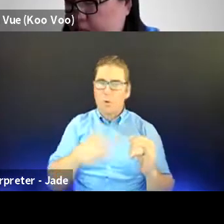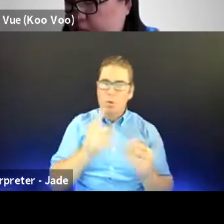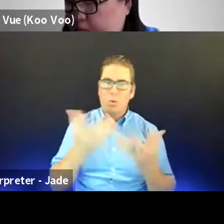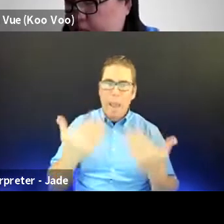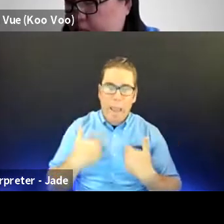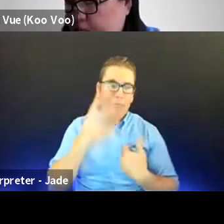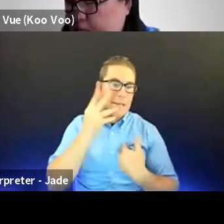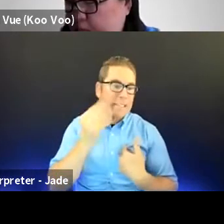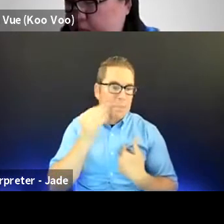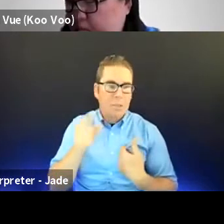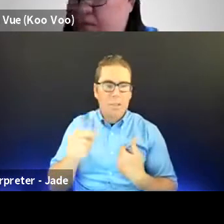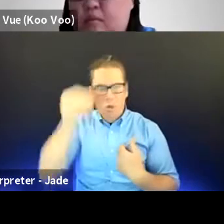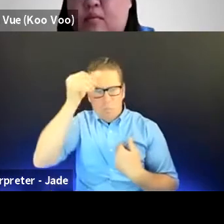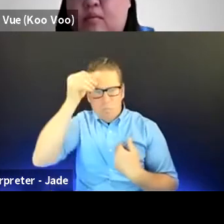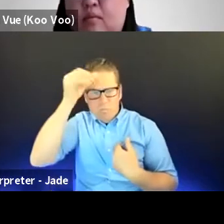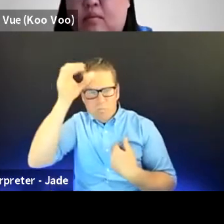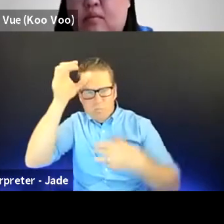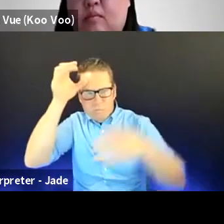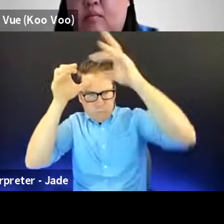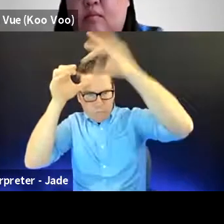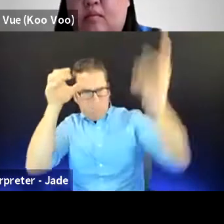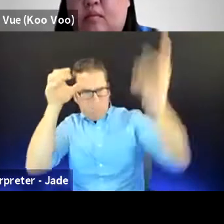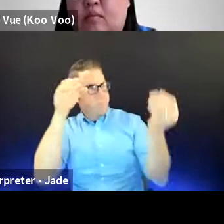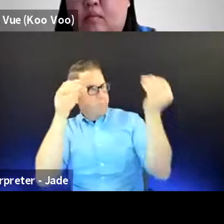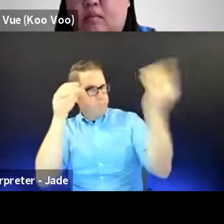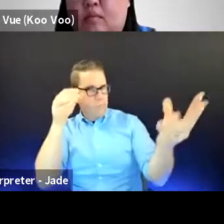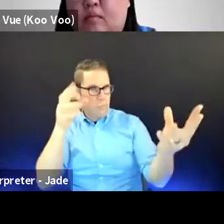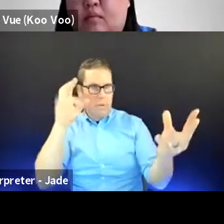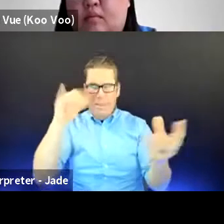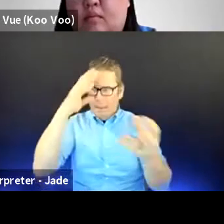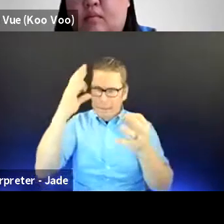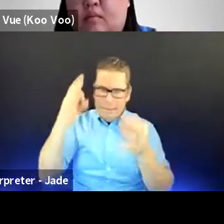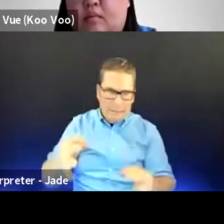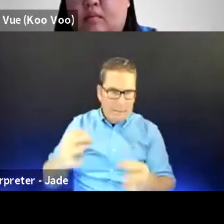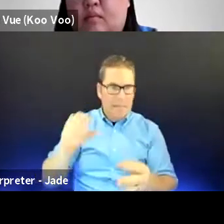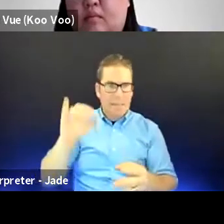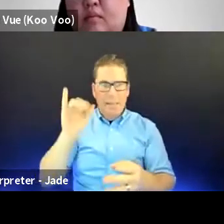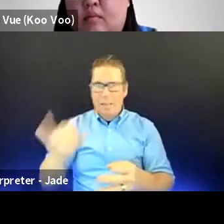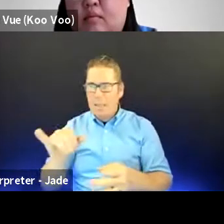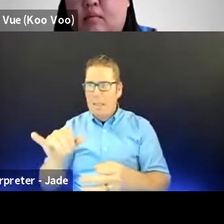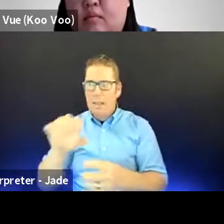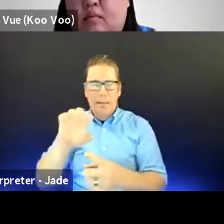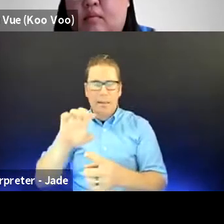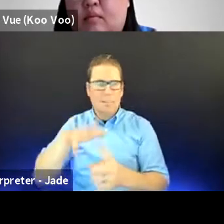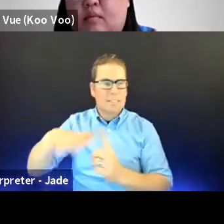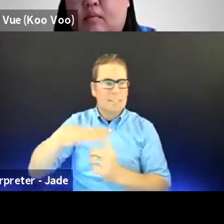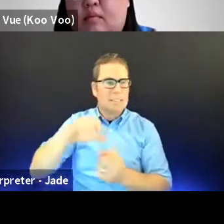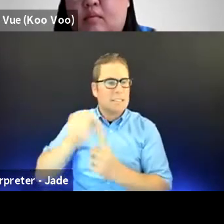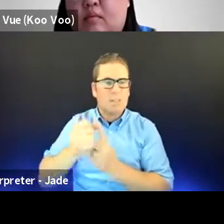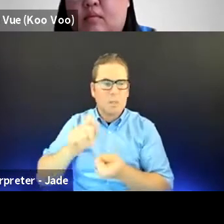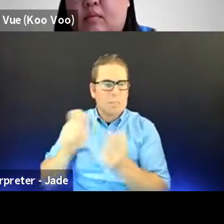that curriculum change or that pedagogical decision to be a more appealing and ready to go